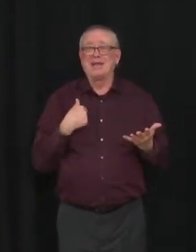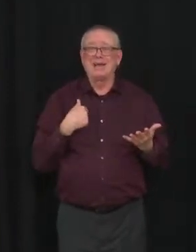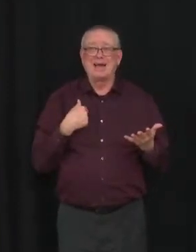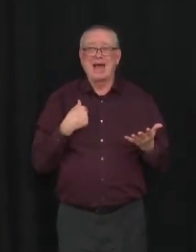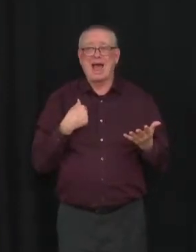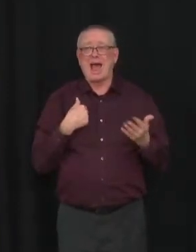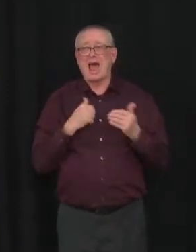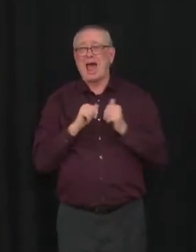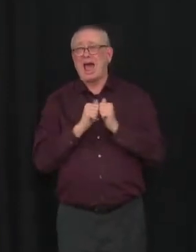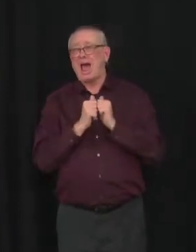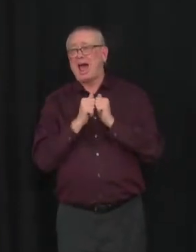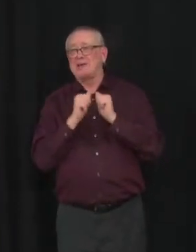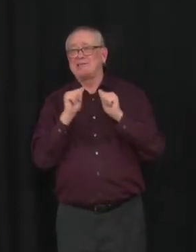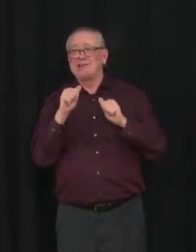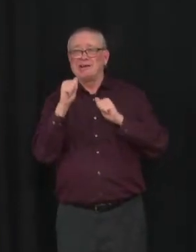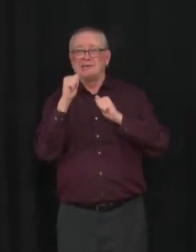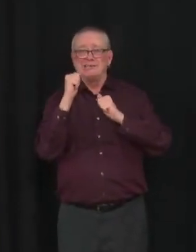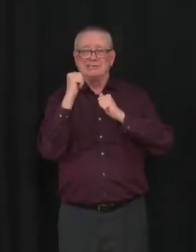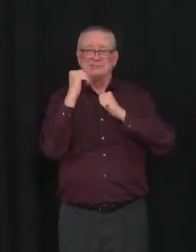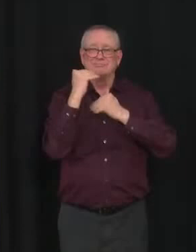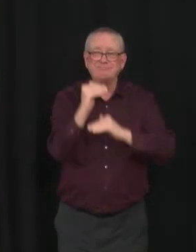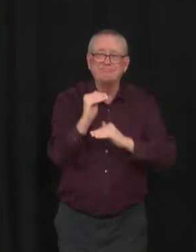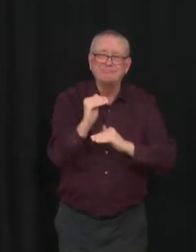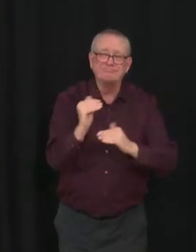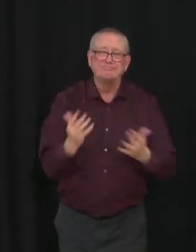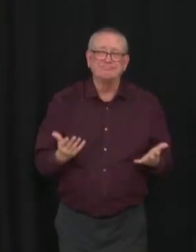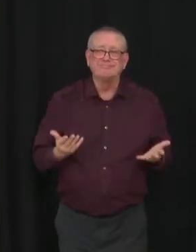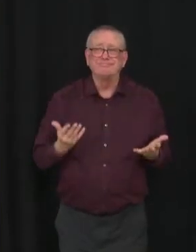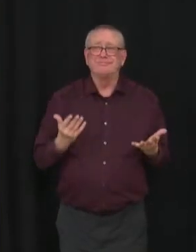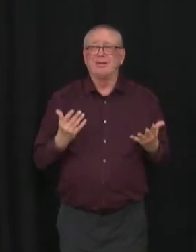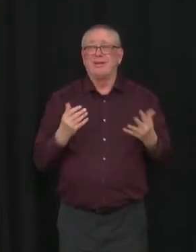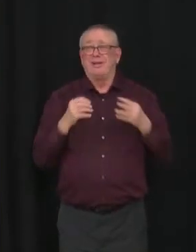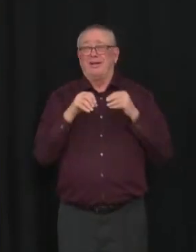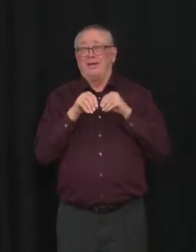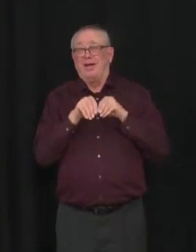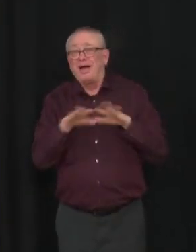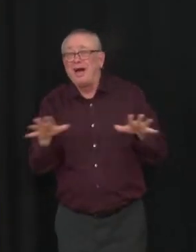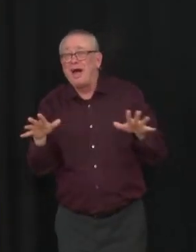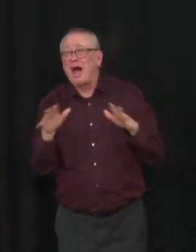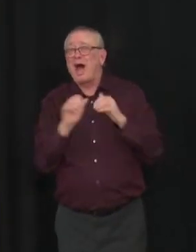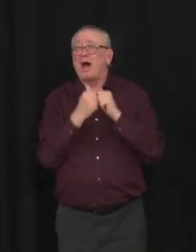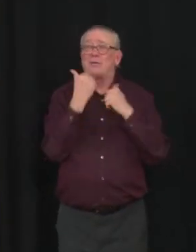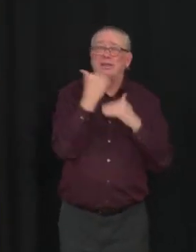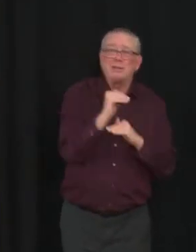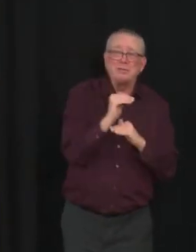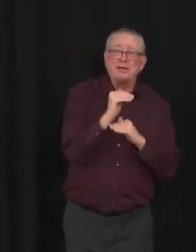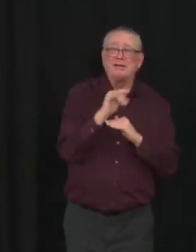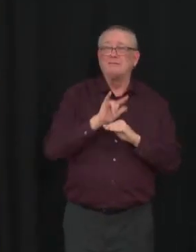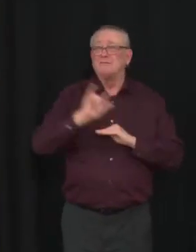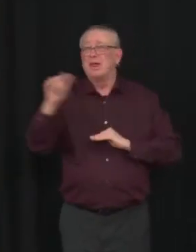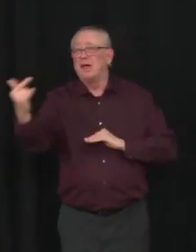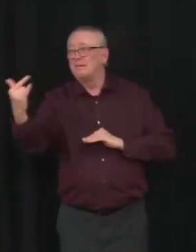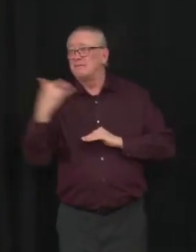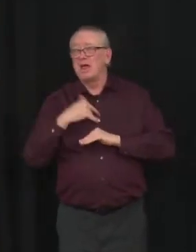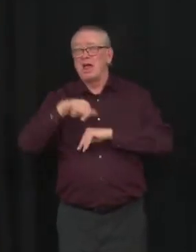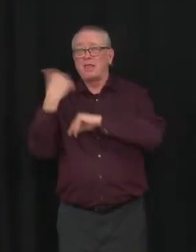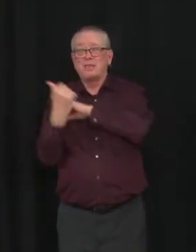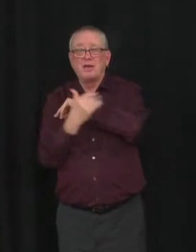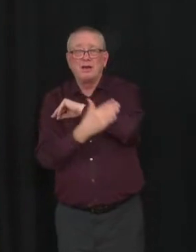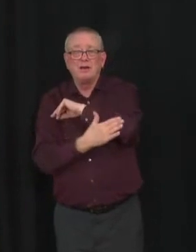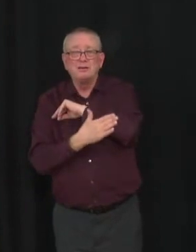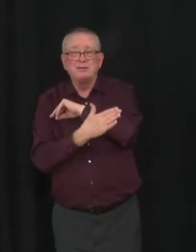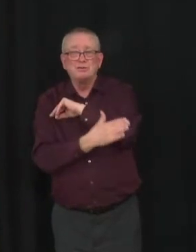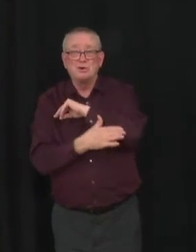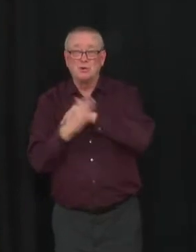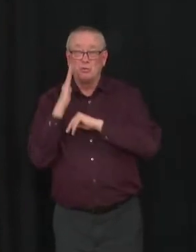transmission by limiting travel from abroad. I don't think that's realistic. As we know, this variant is here. It's spreading